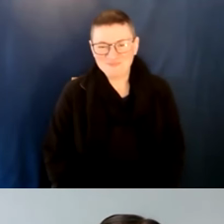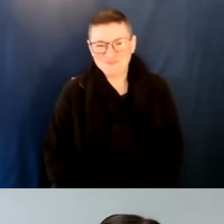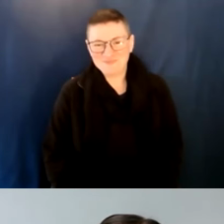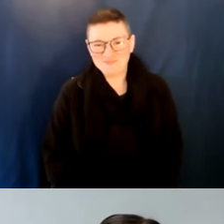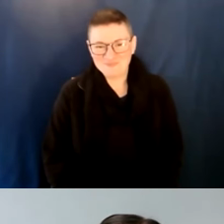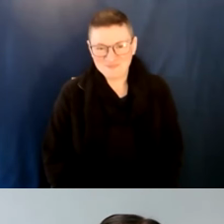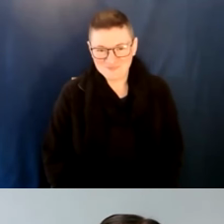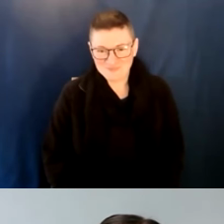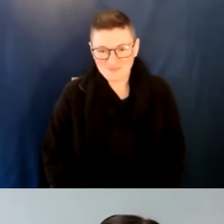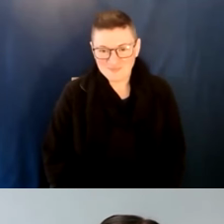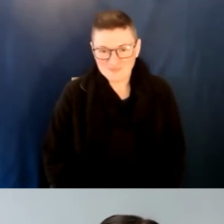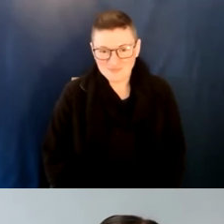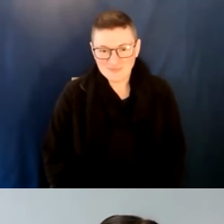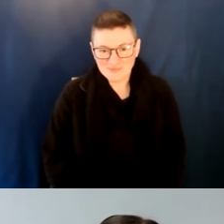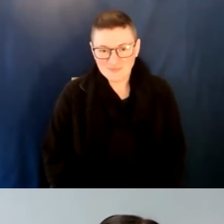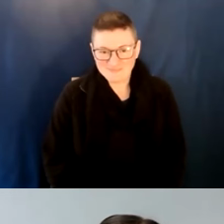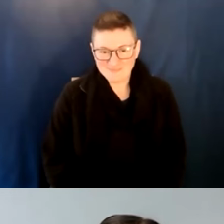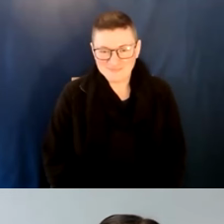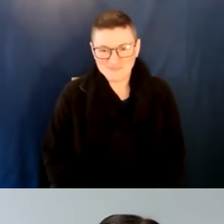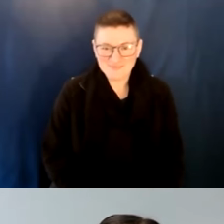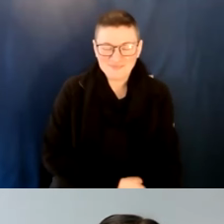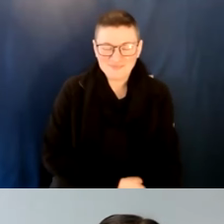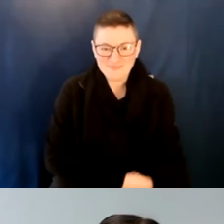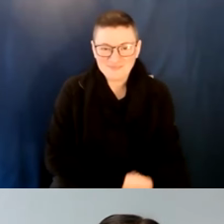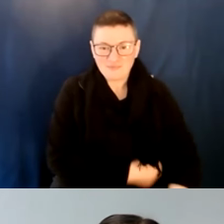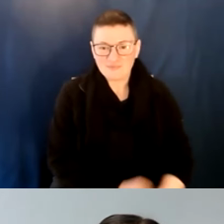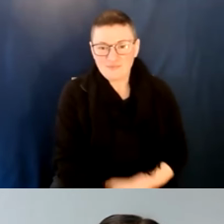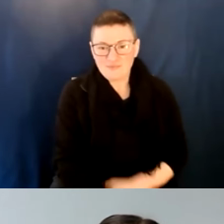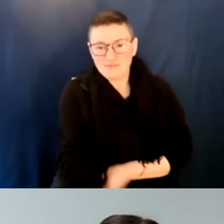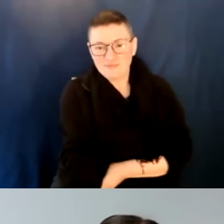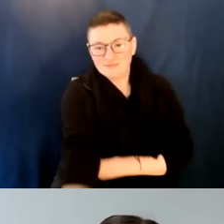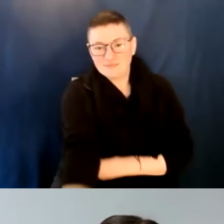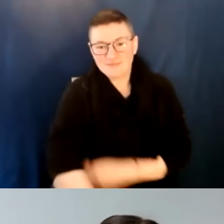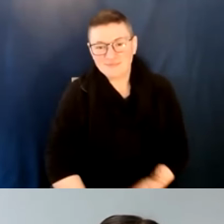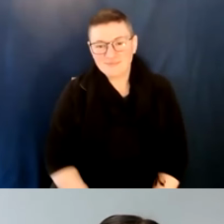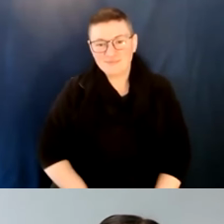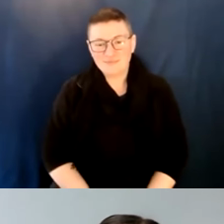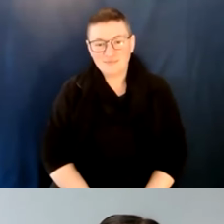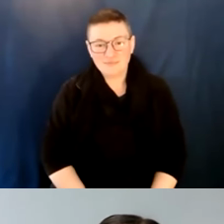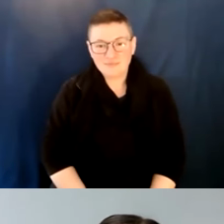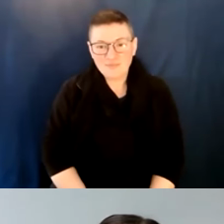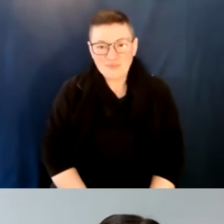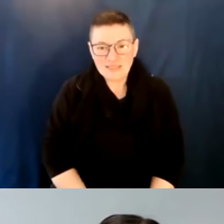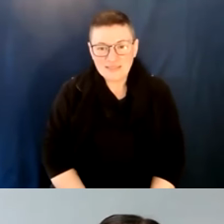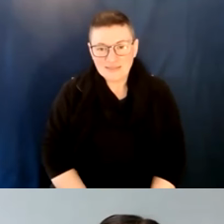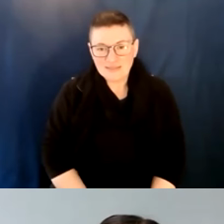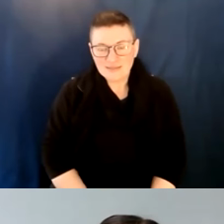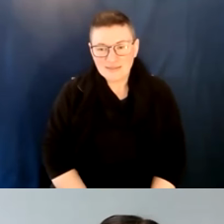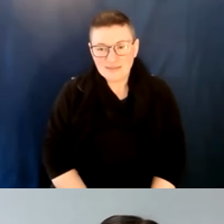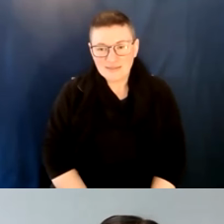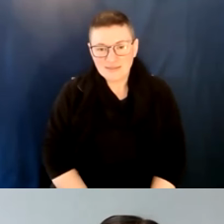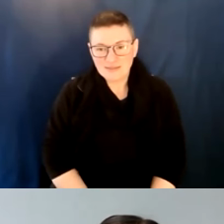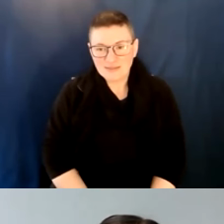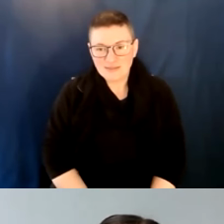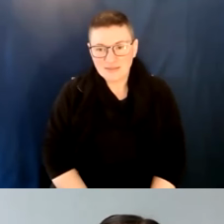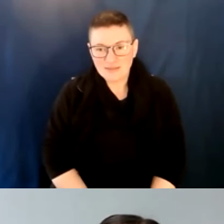of our SCOLS awardees. And she then went on and did a master's in linguistics,